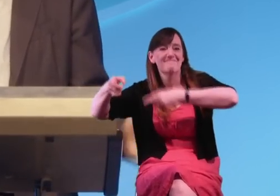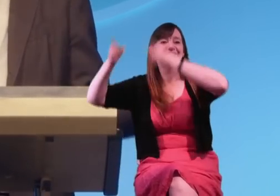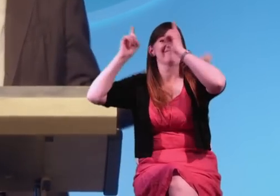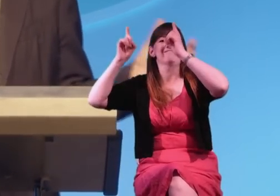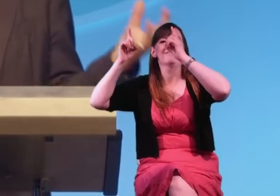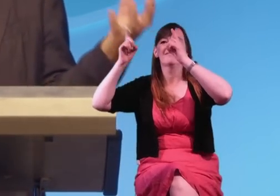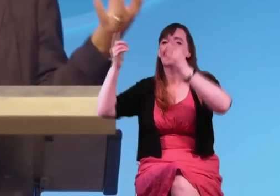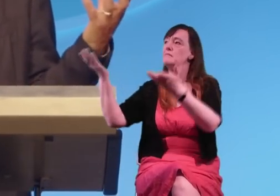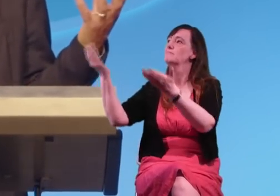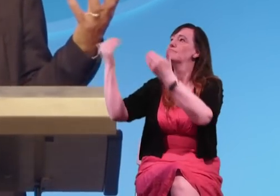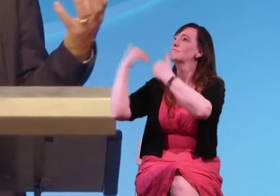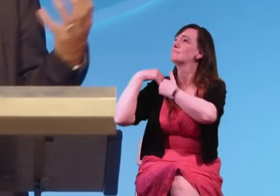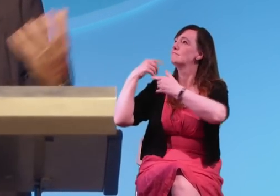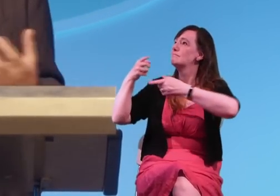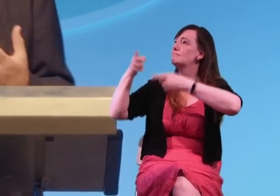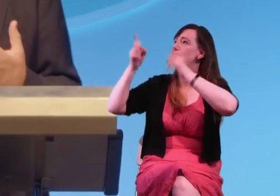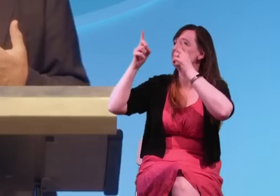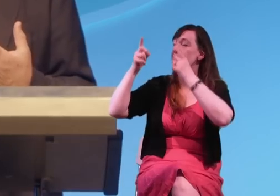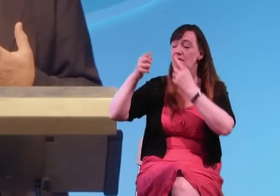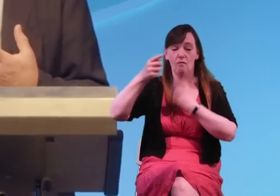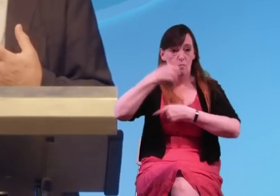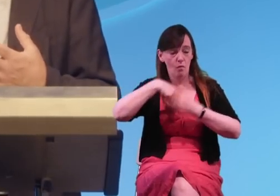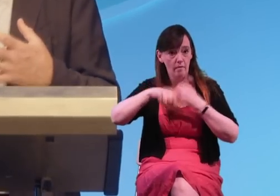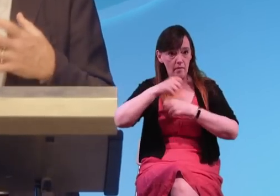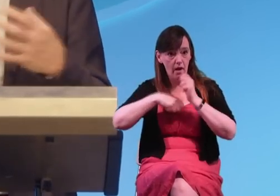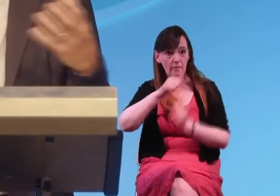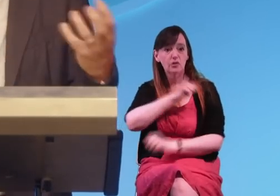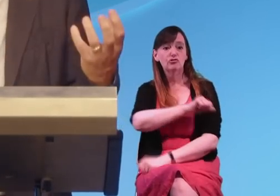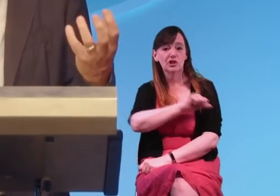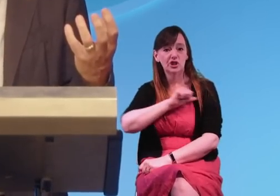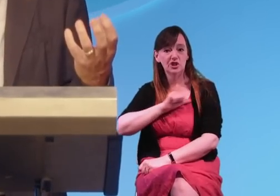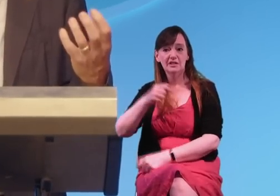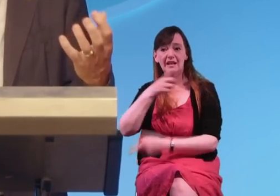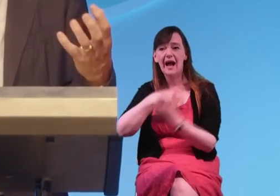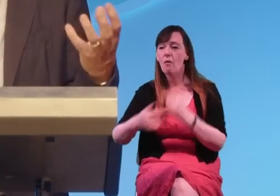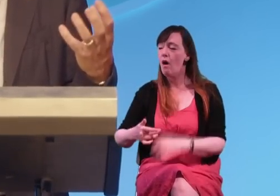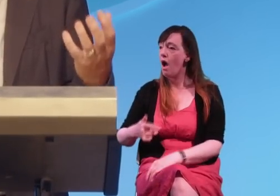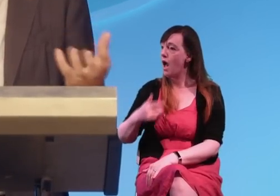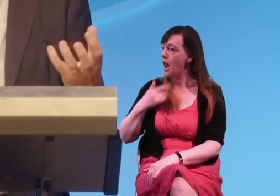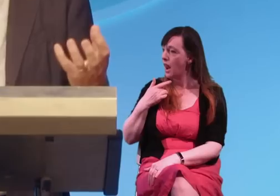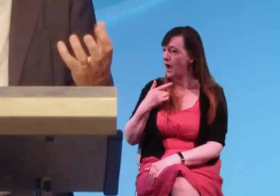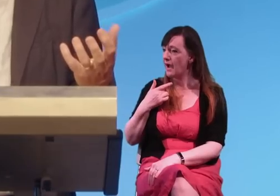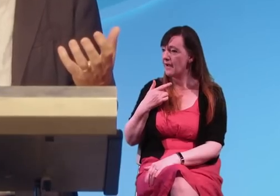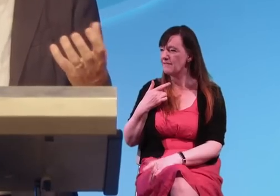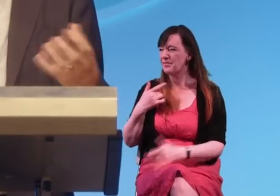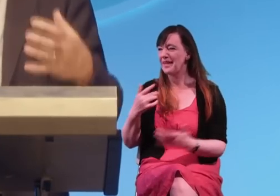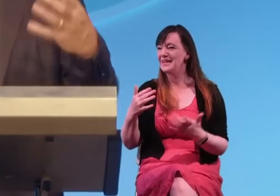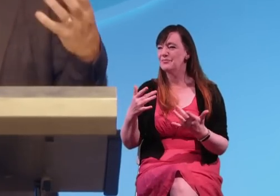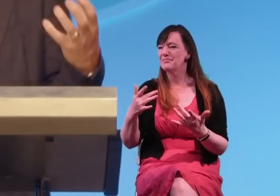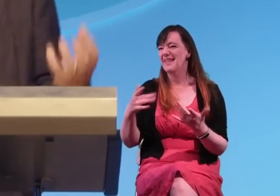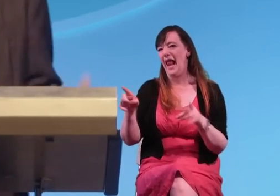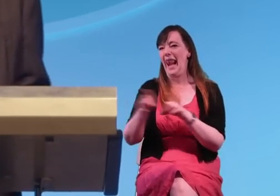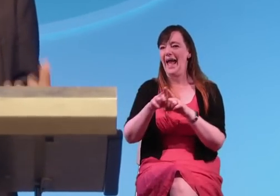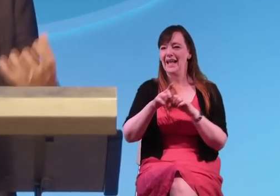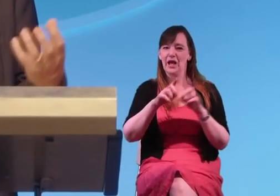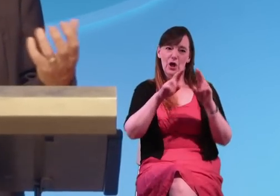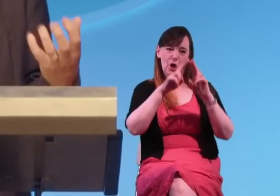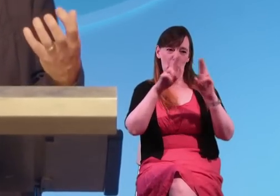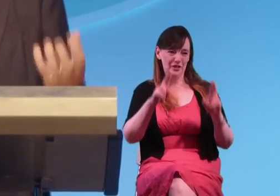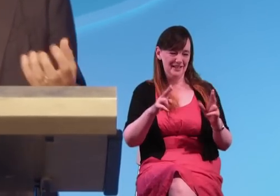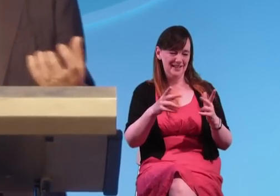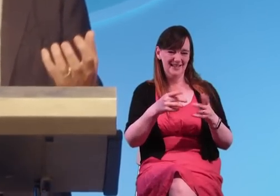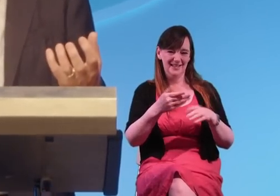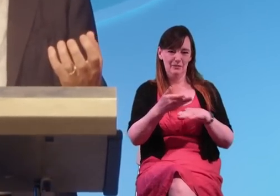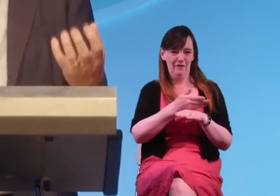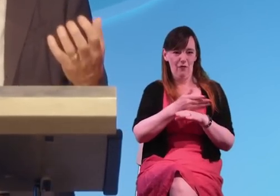to recognize that when we become a Christian, our life's akin to a little cottage. We seem quite content to